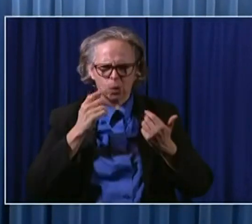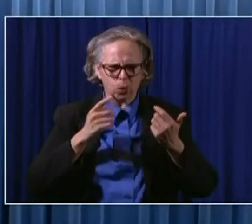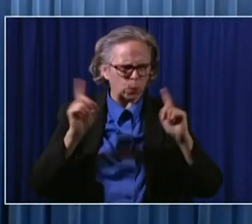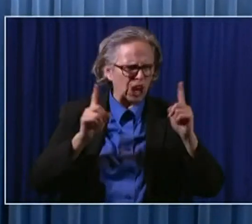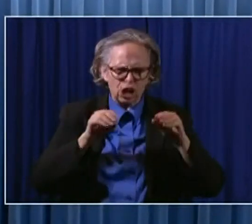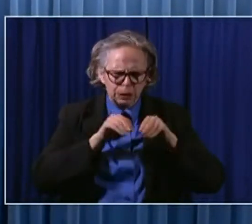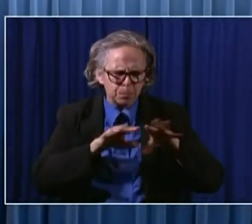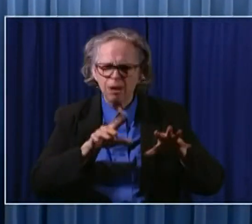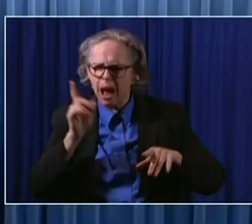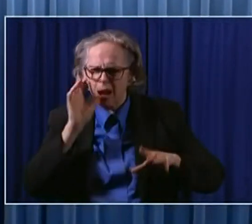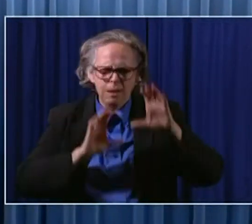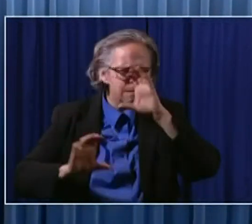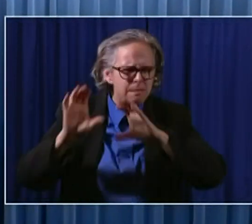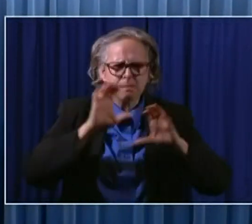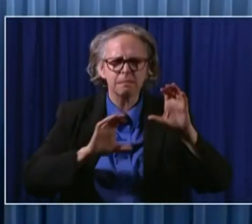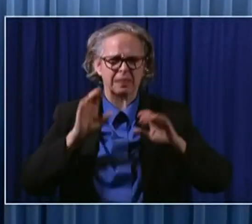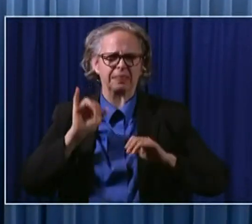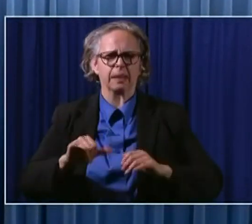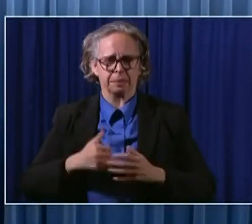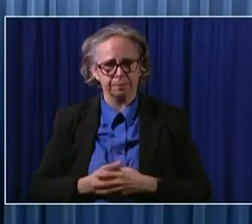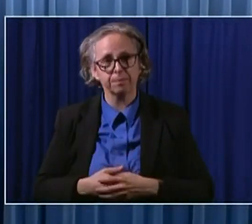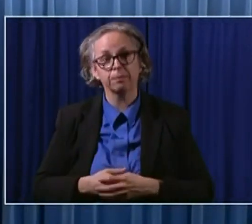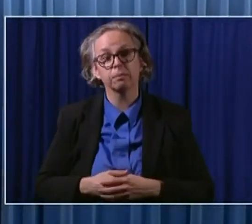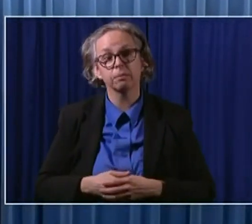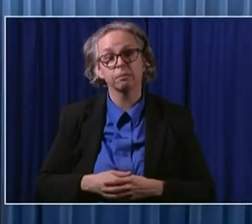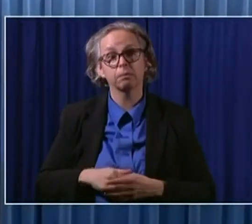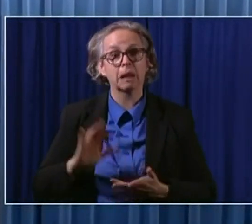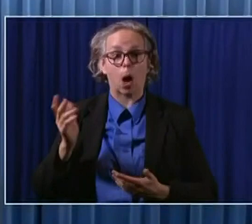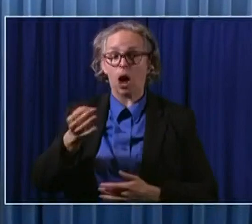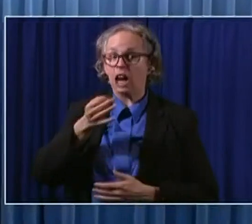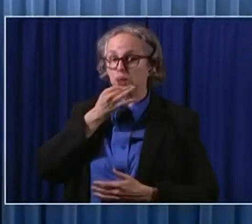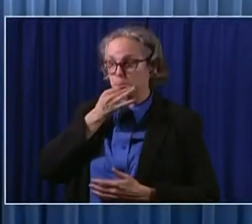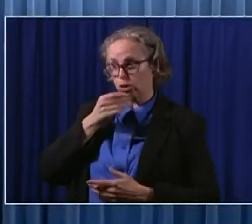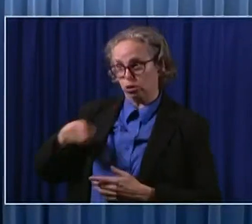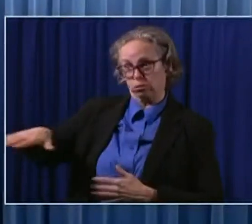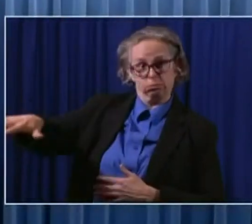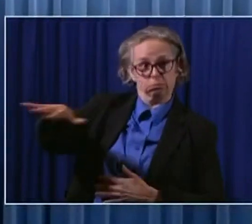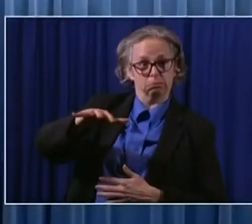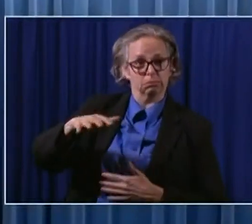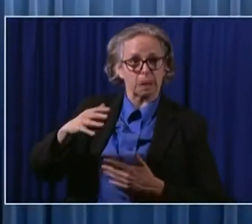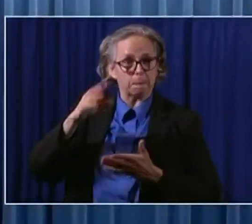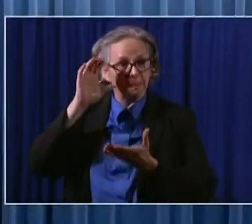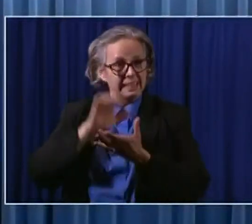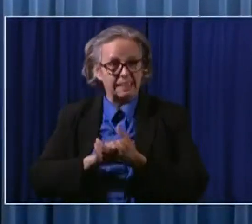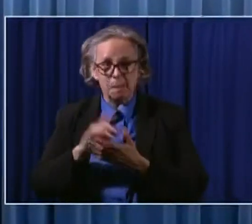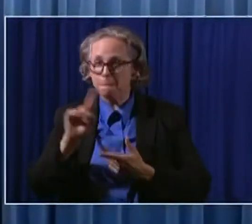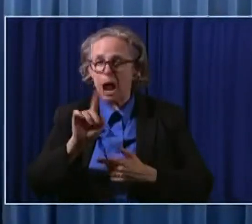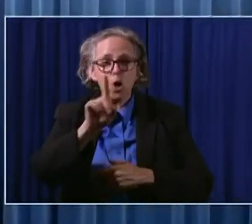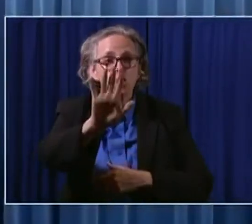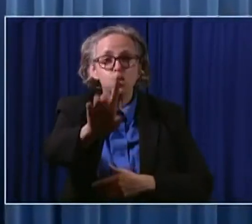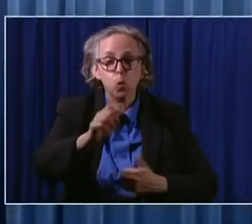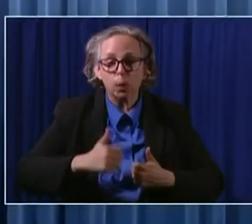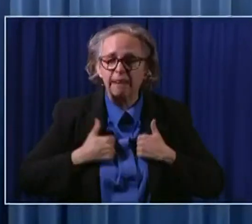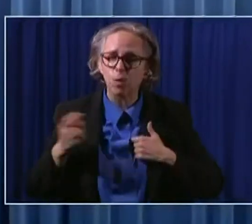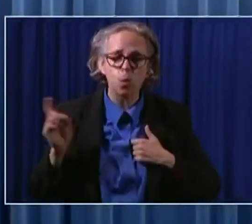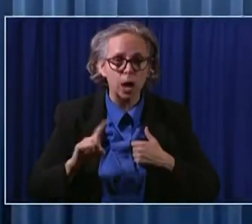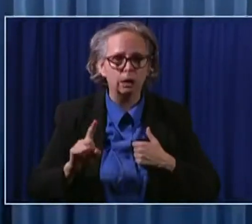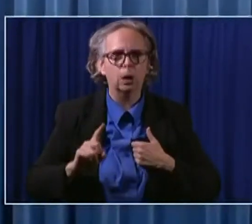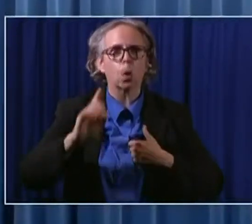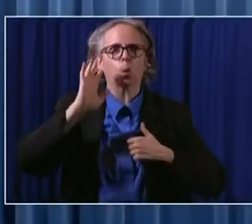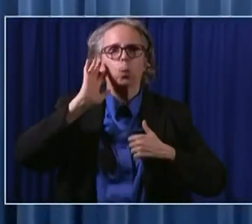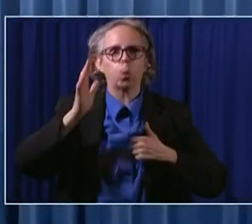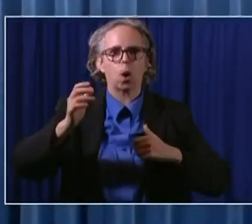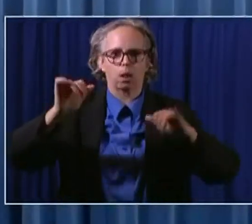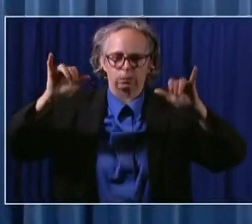Our experts believe that there's spread no matter what county you live in. It's just a question of how fast the spread is occurring and